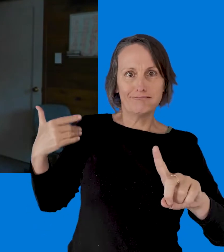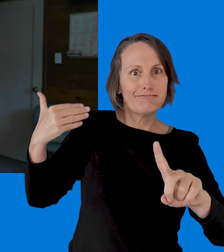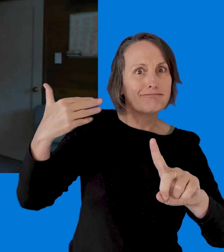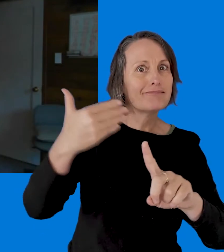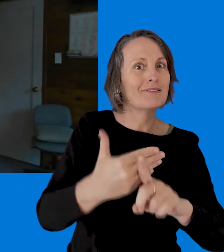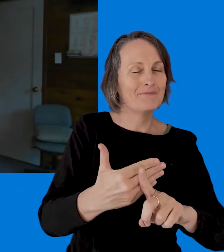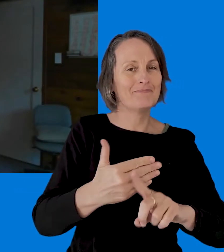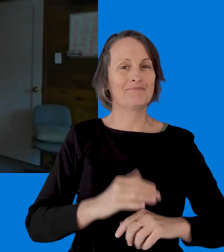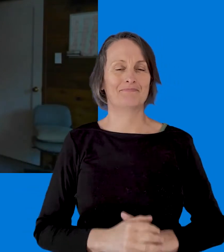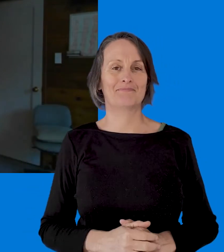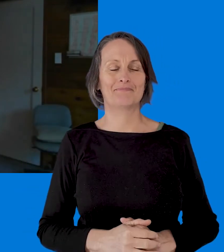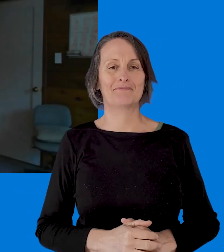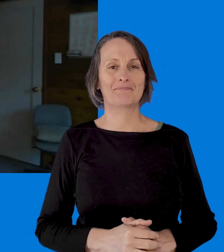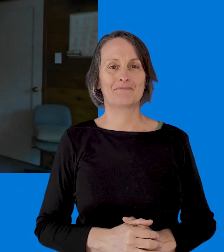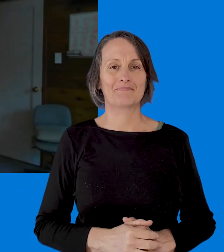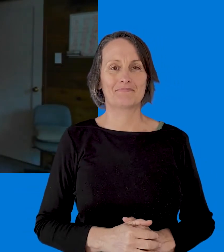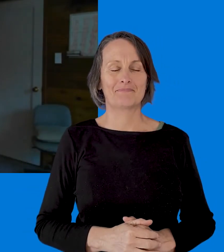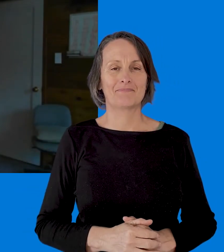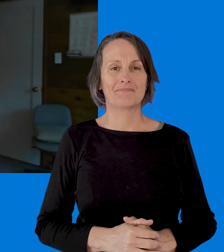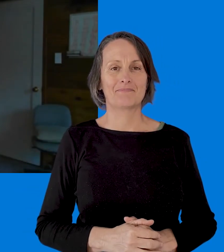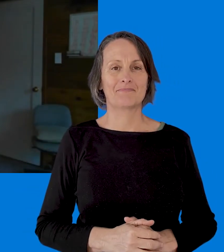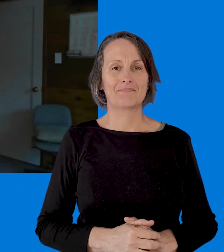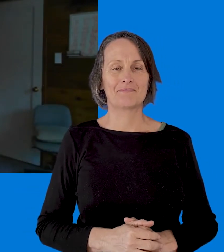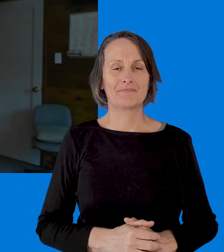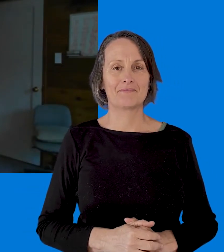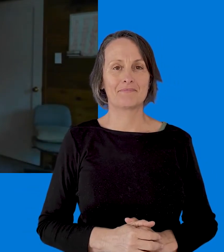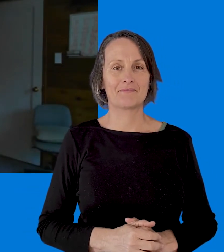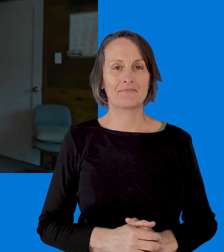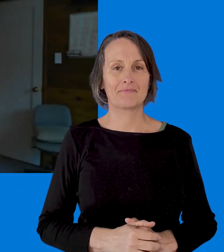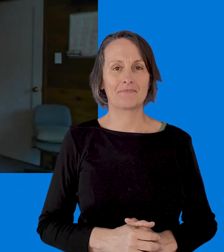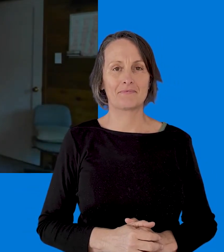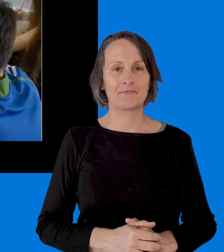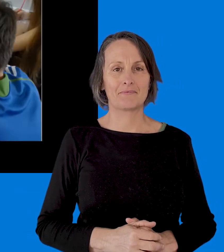of this speech translation facility.